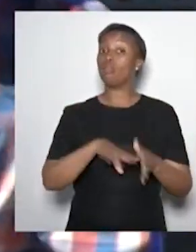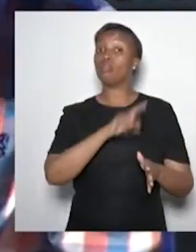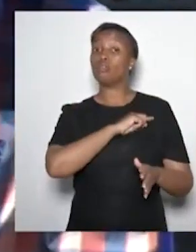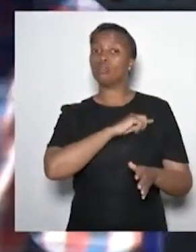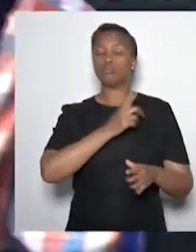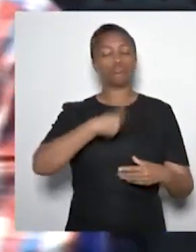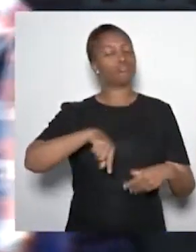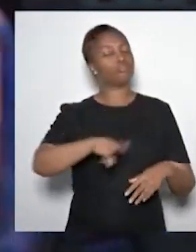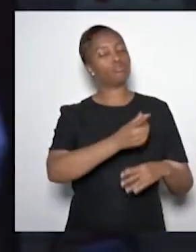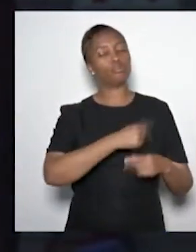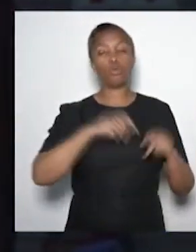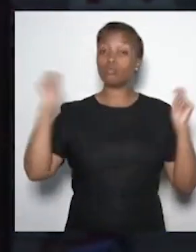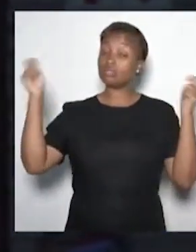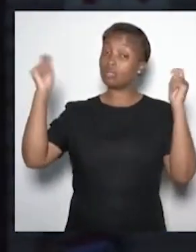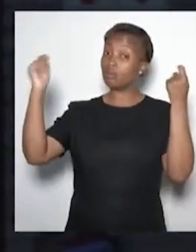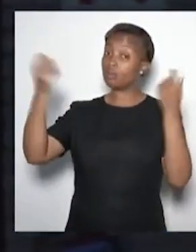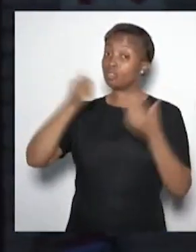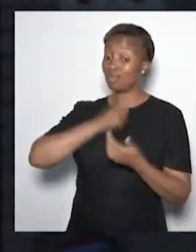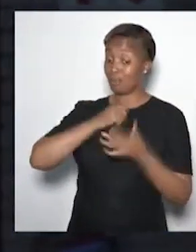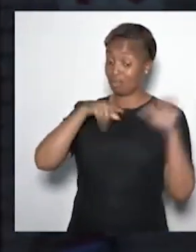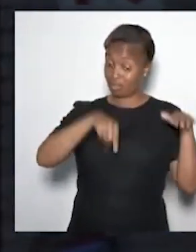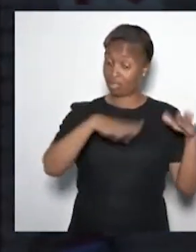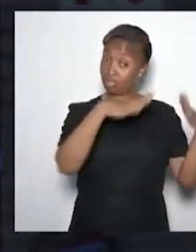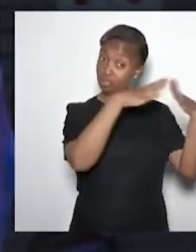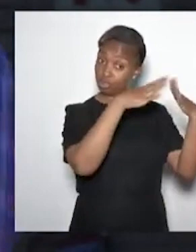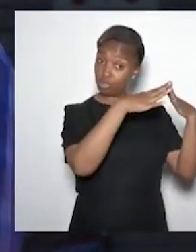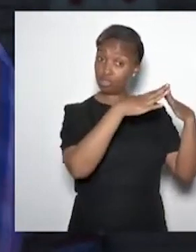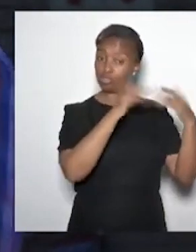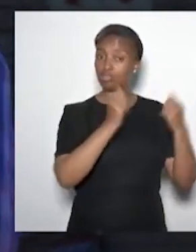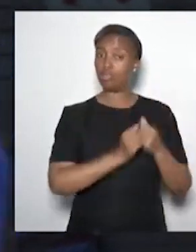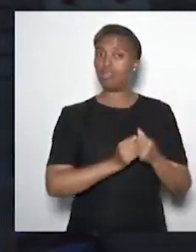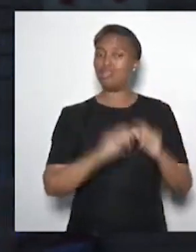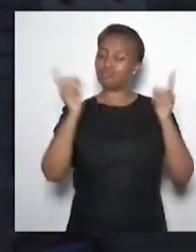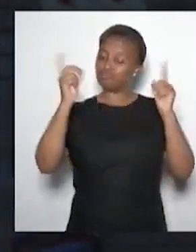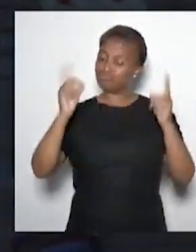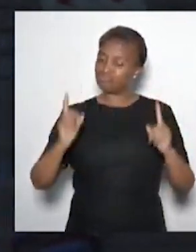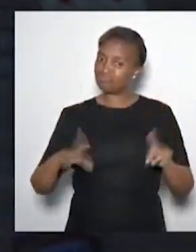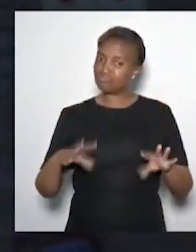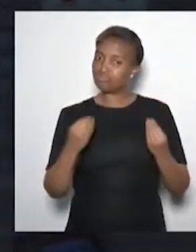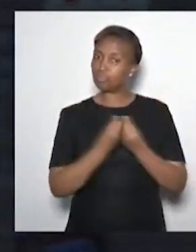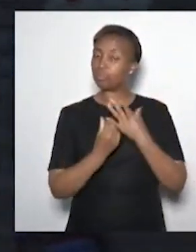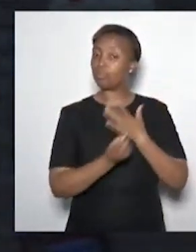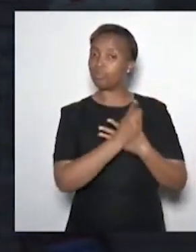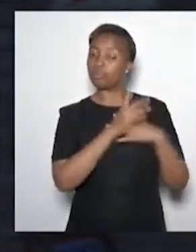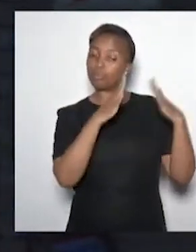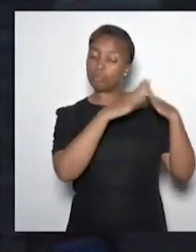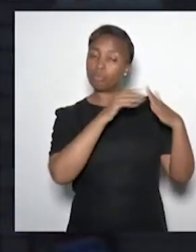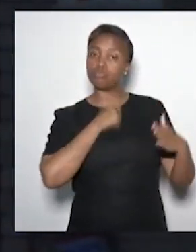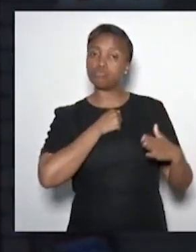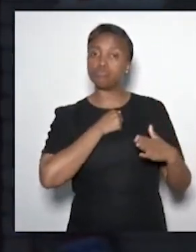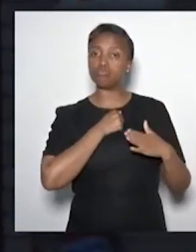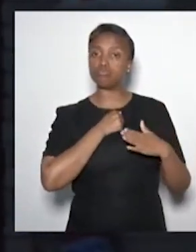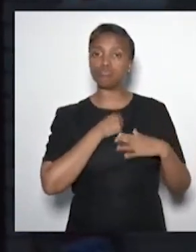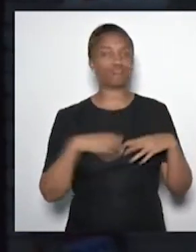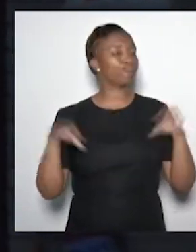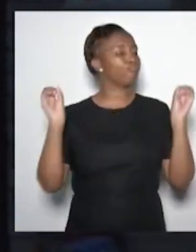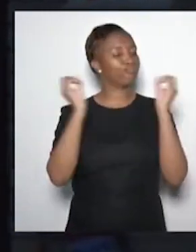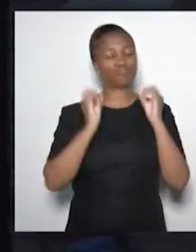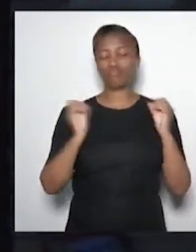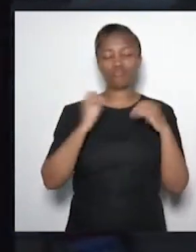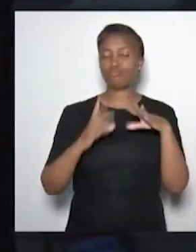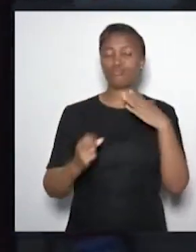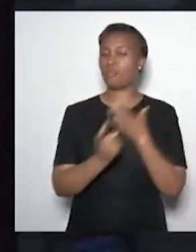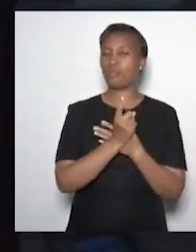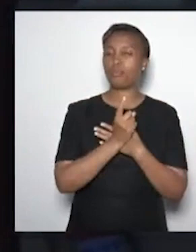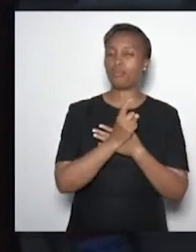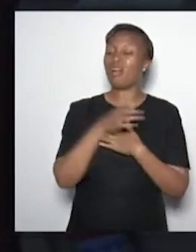our events and major shifts and major things that happen in our church, none of them will ever happen without